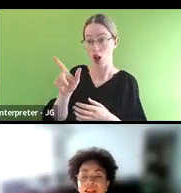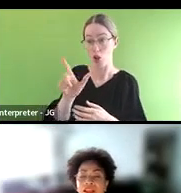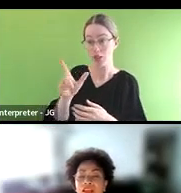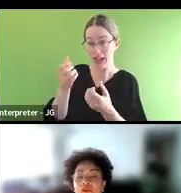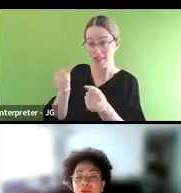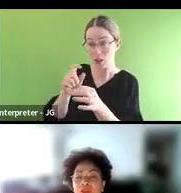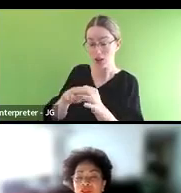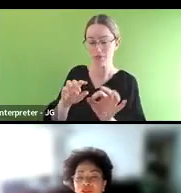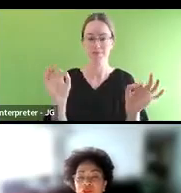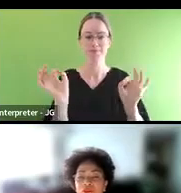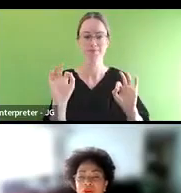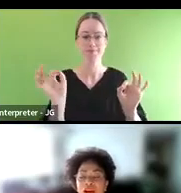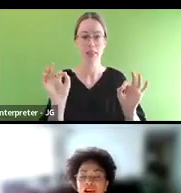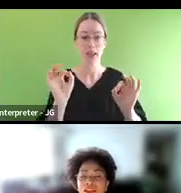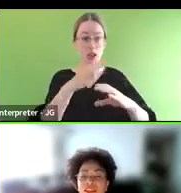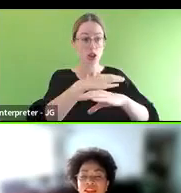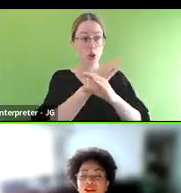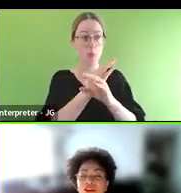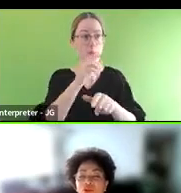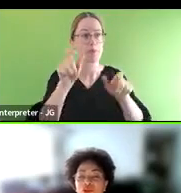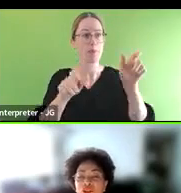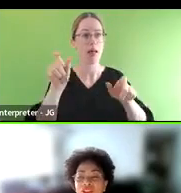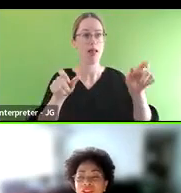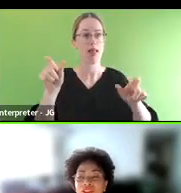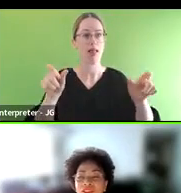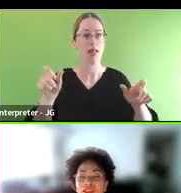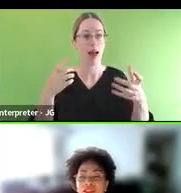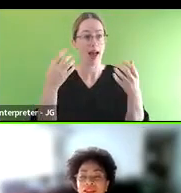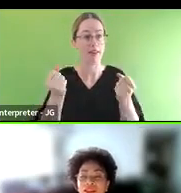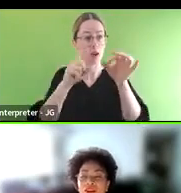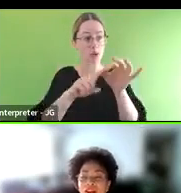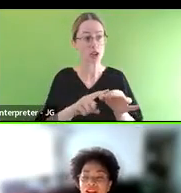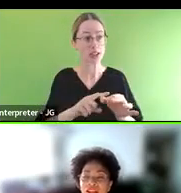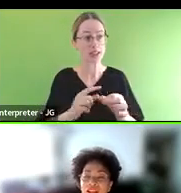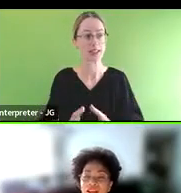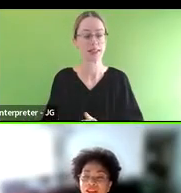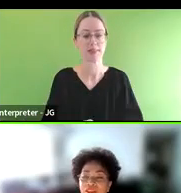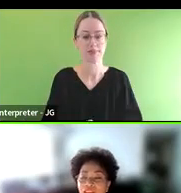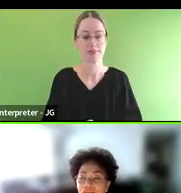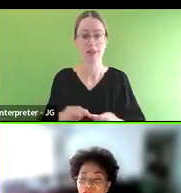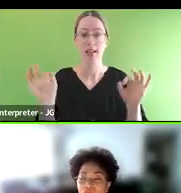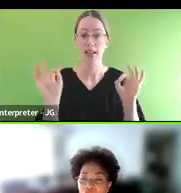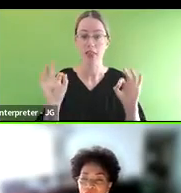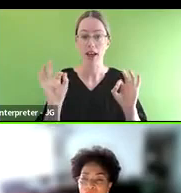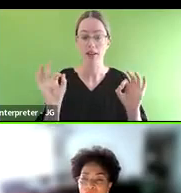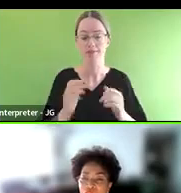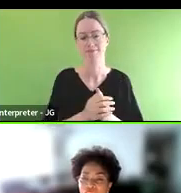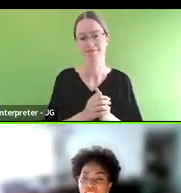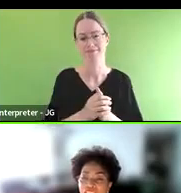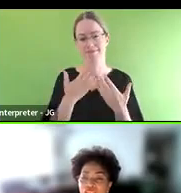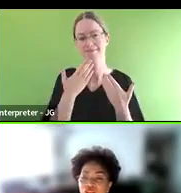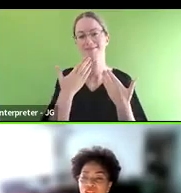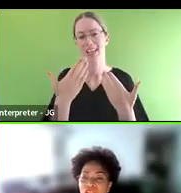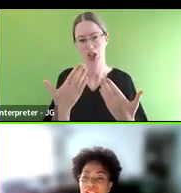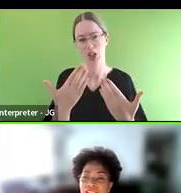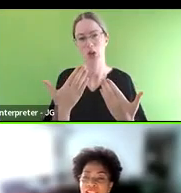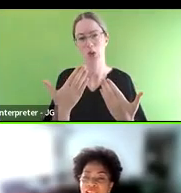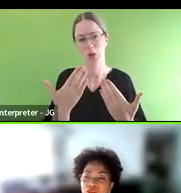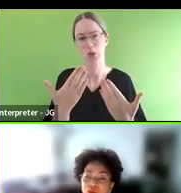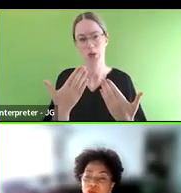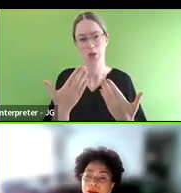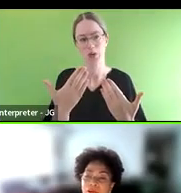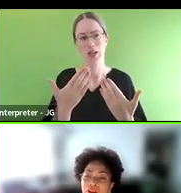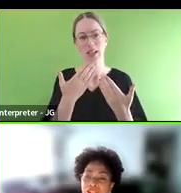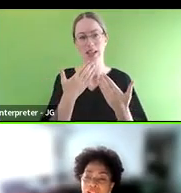right. Members on Zoom, I see there are no questions. All right. Thank you for your submission. It usually means